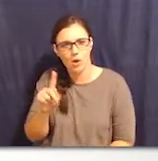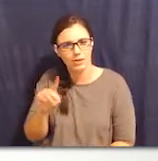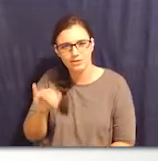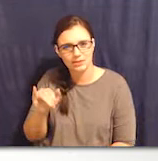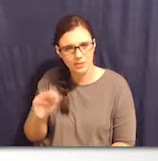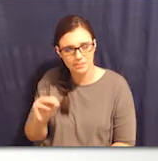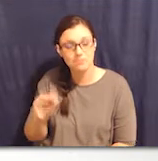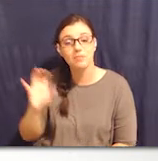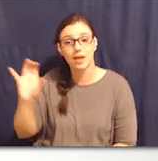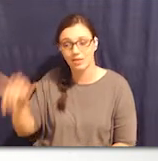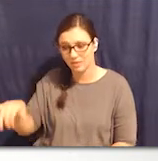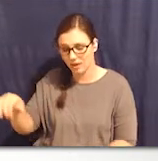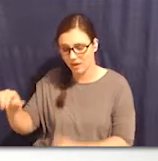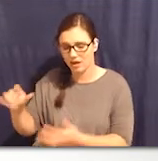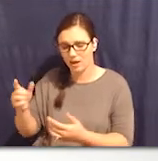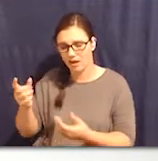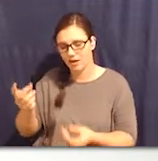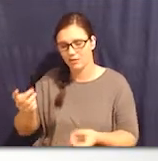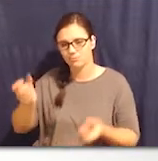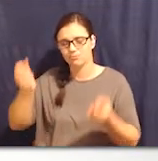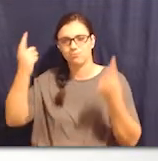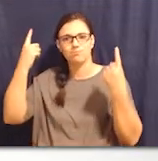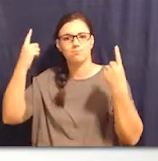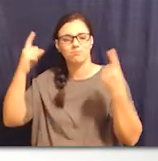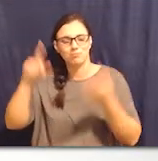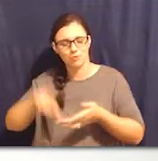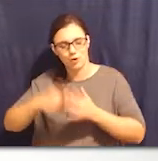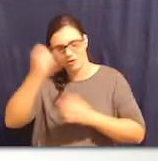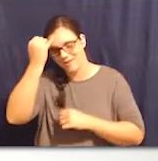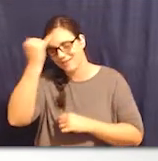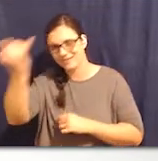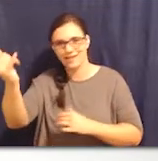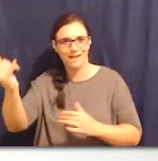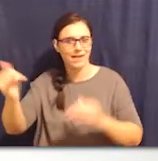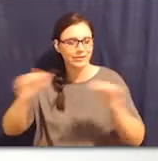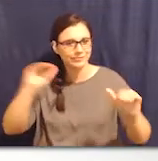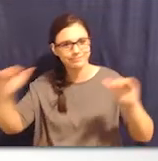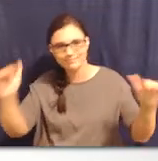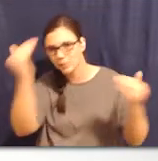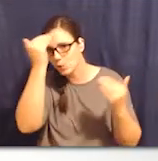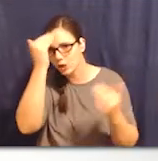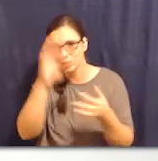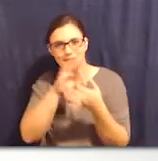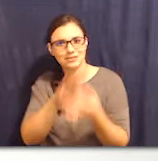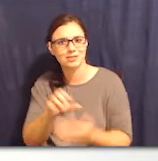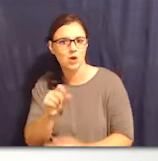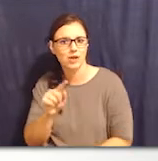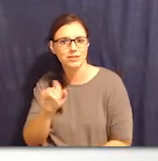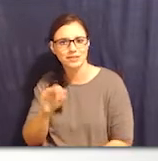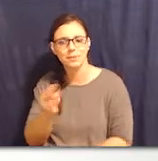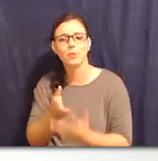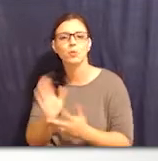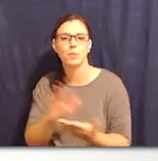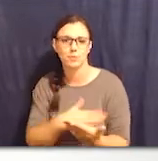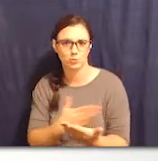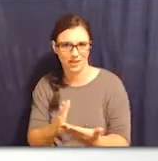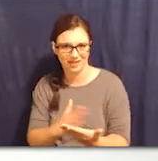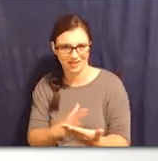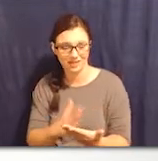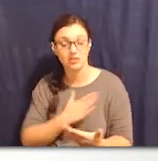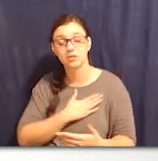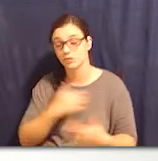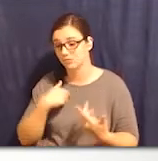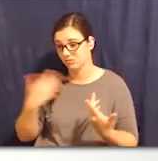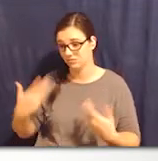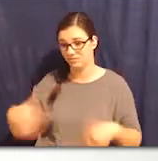like to live with autism. And that was what gave birth to the idea of raising autism awareness through